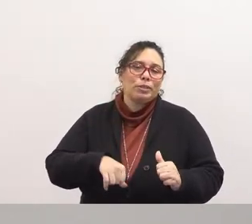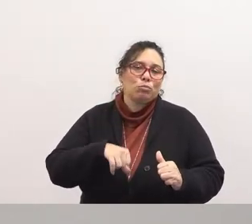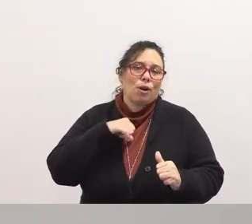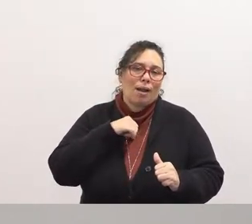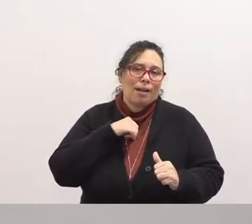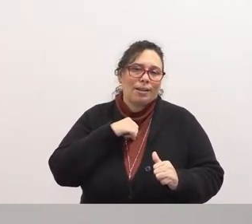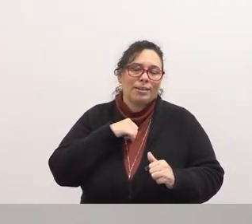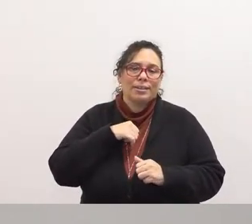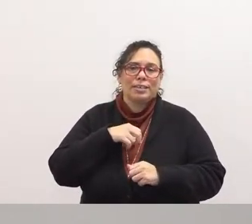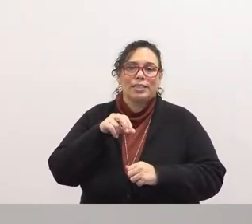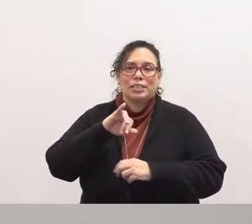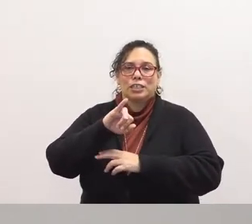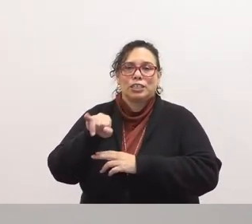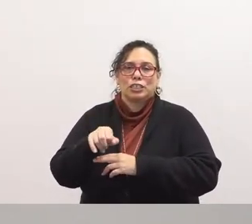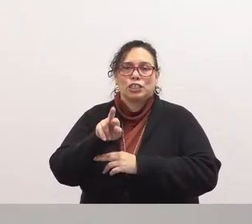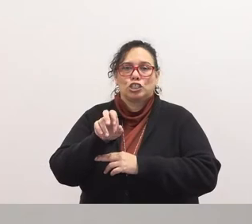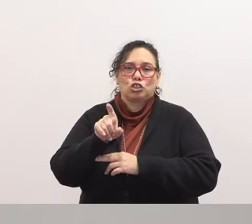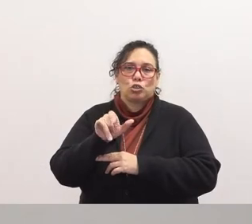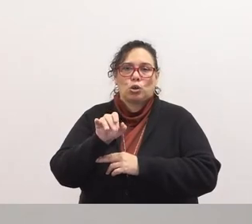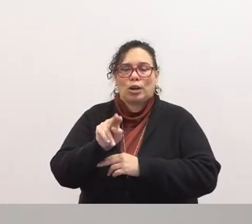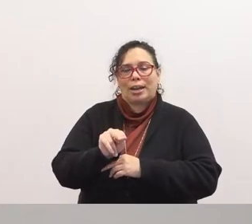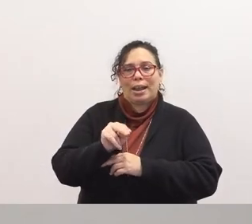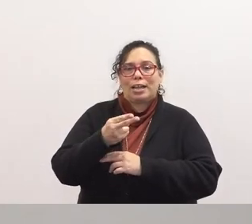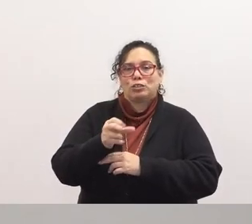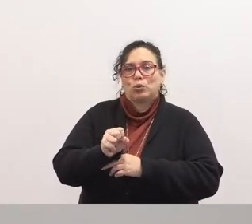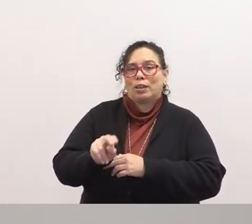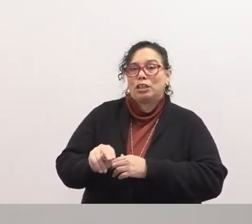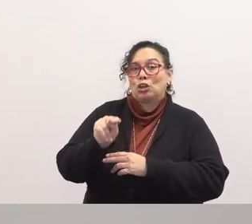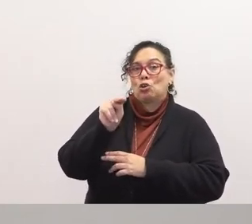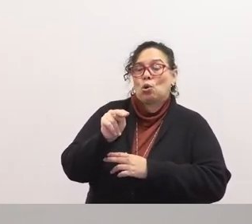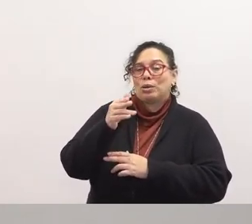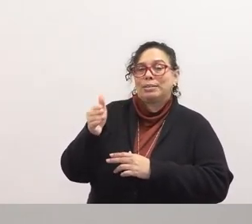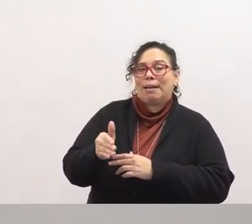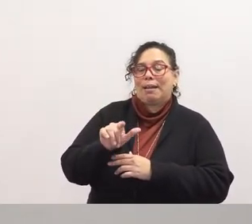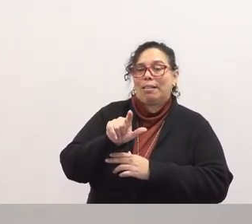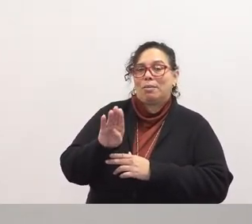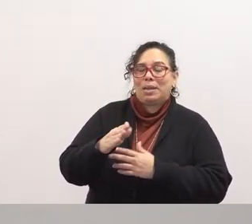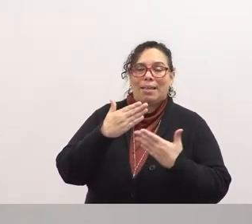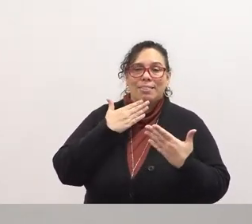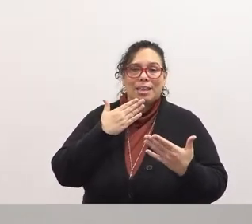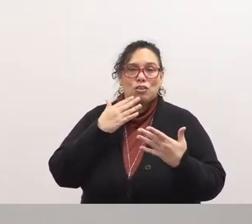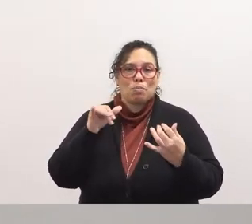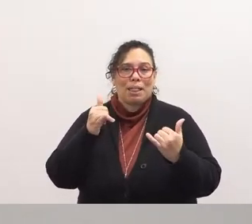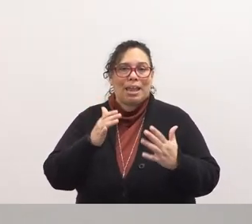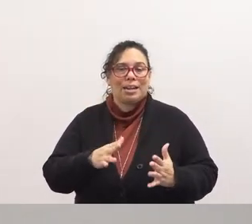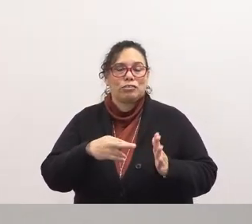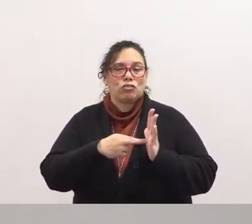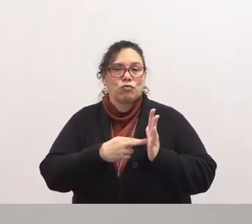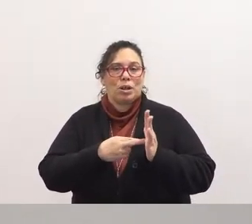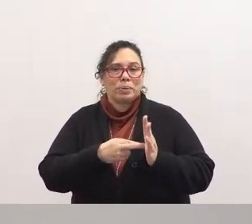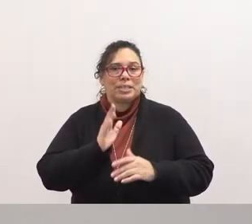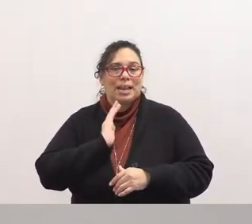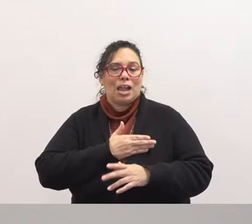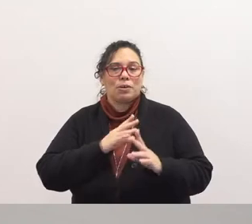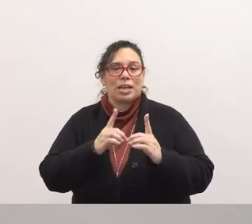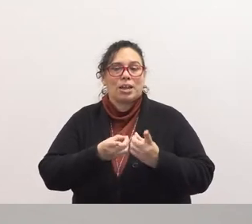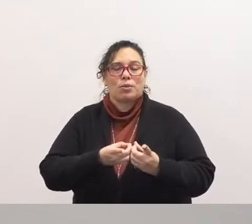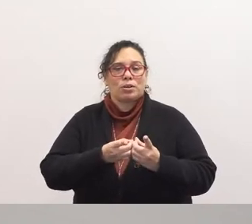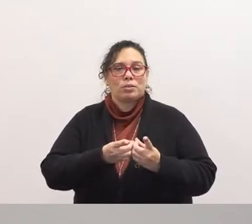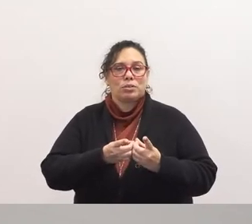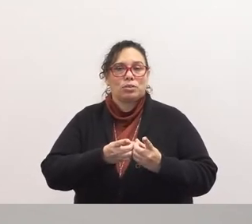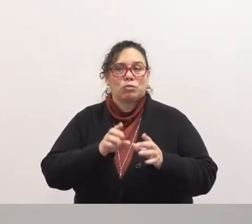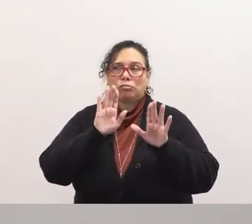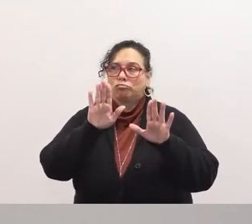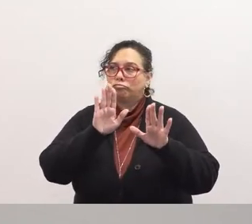Jordan High School and to the north side of Long Beach. Thank you, players, for representing our district with great